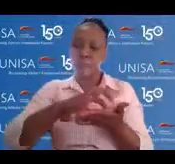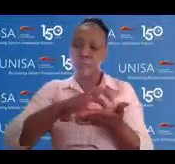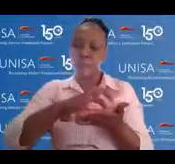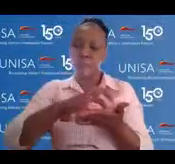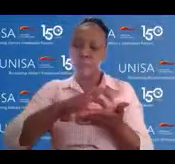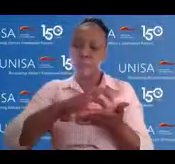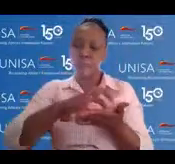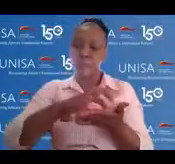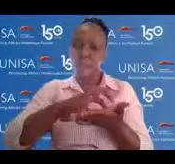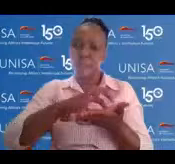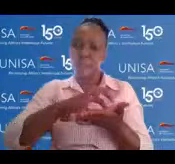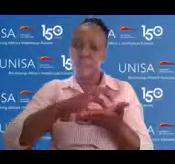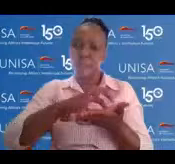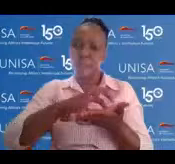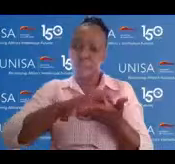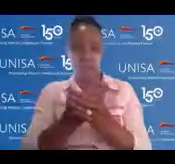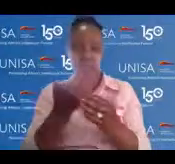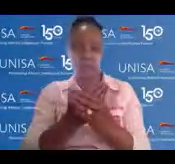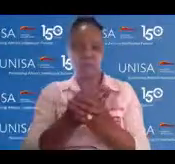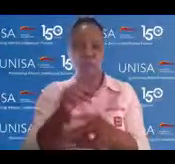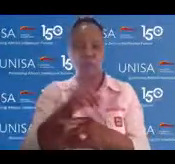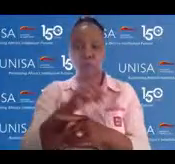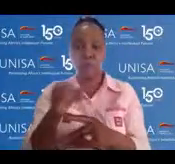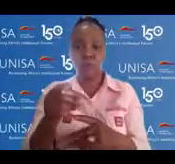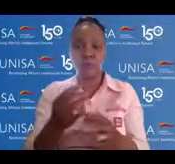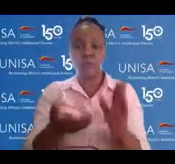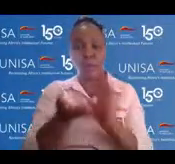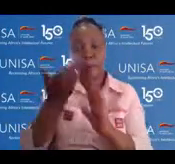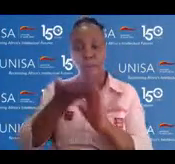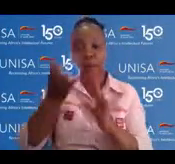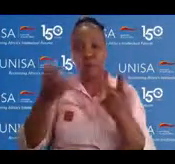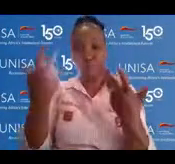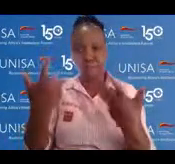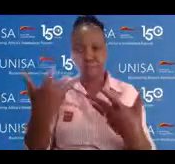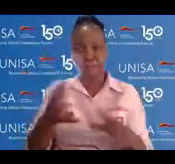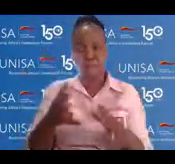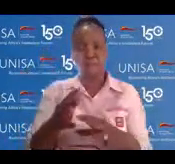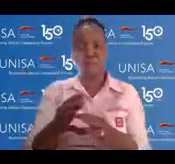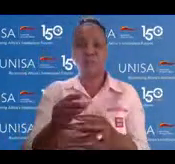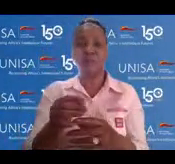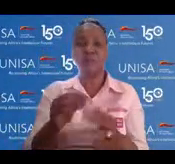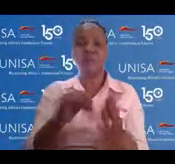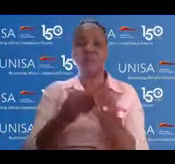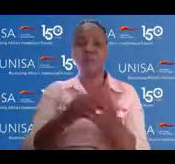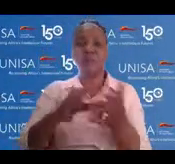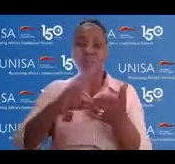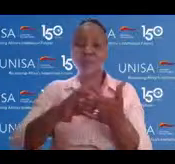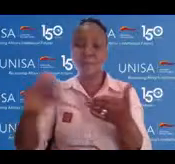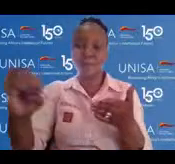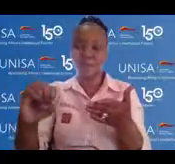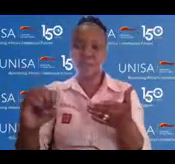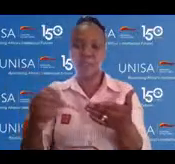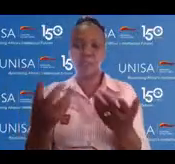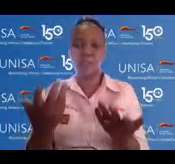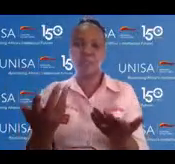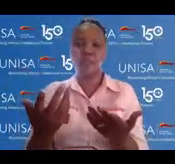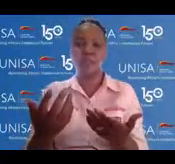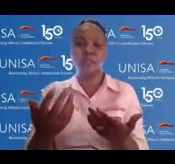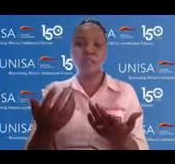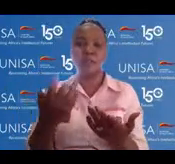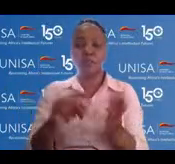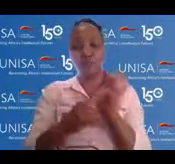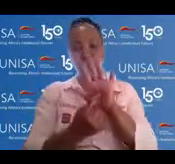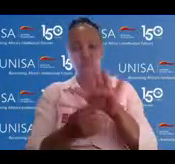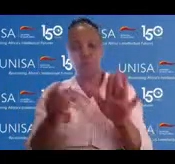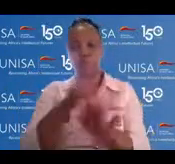me just, because for those who have already uploaded, you can just say delete. I just want to show for those who have, if you have